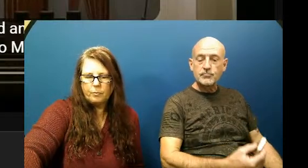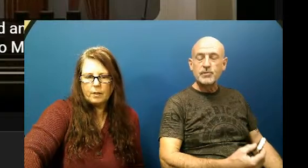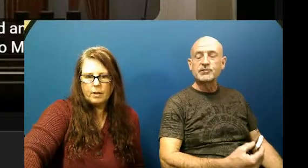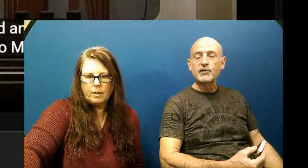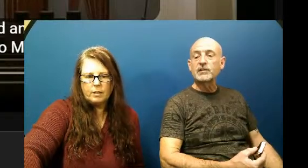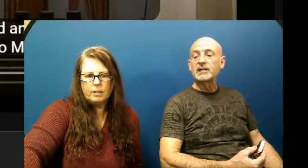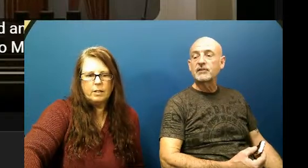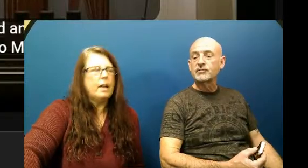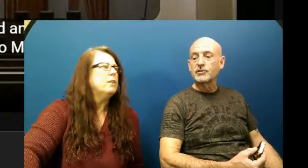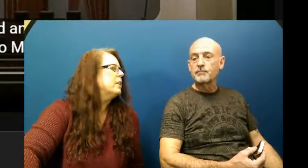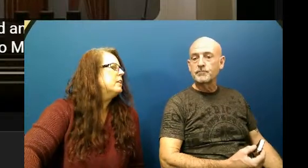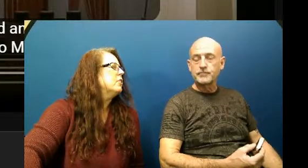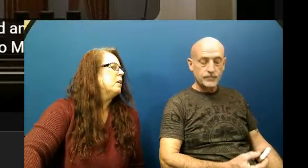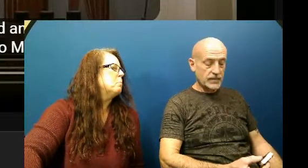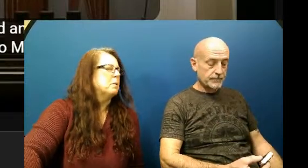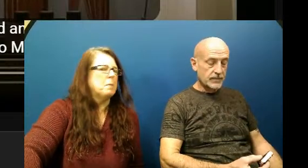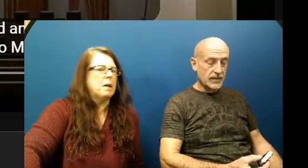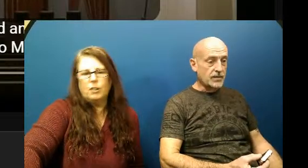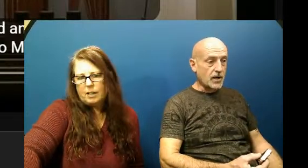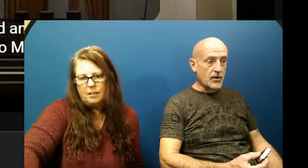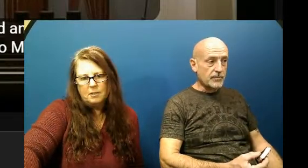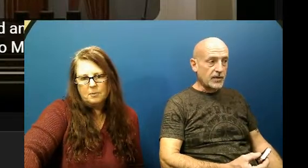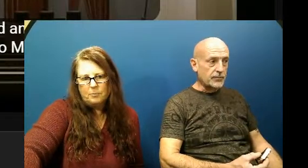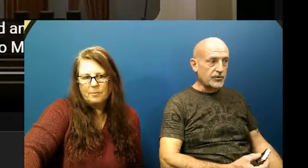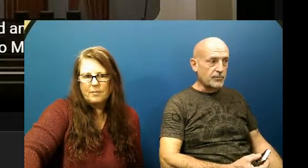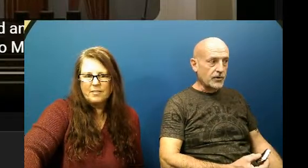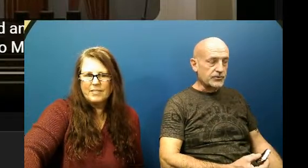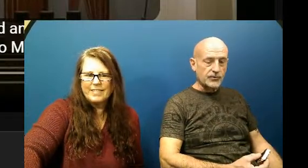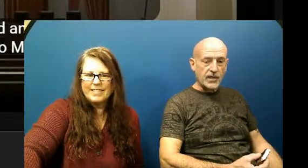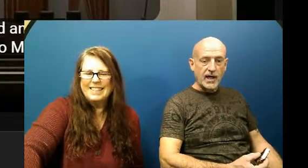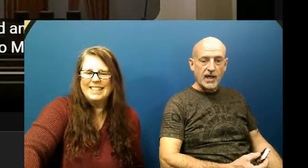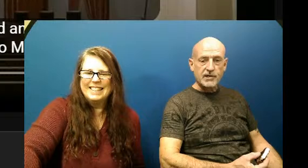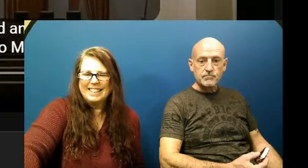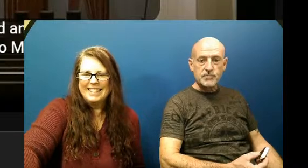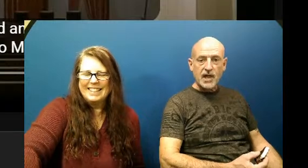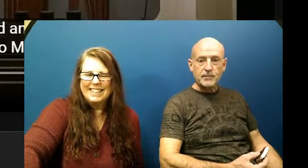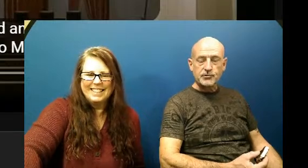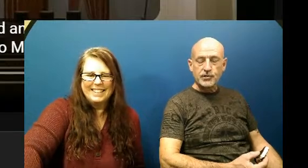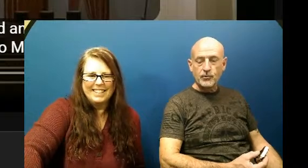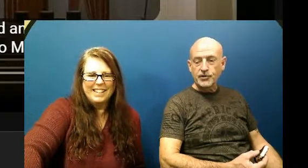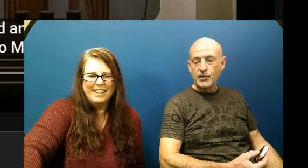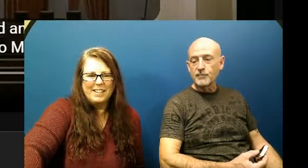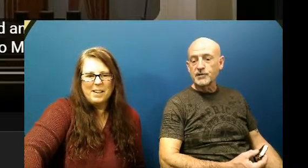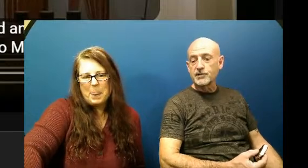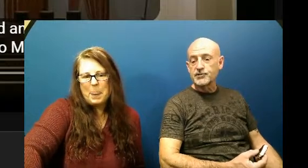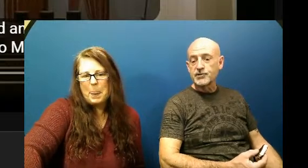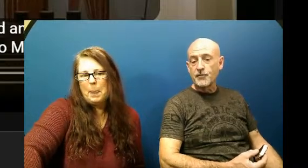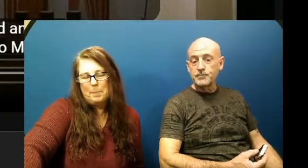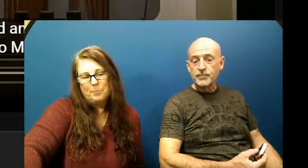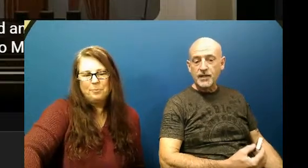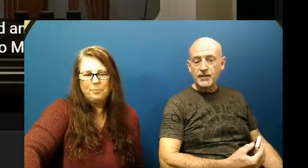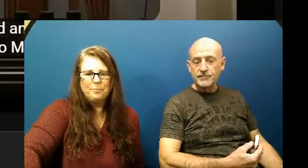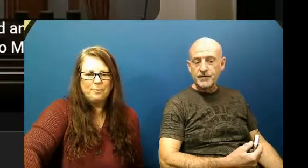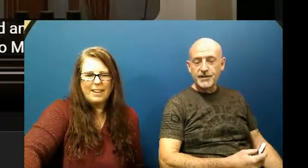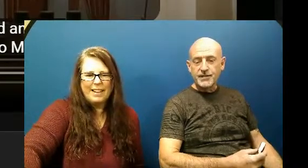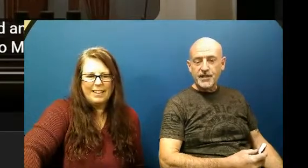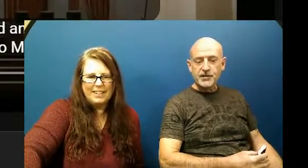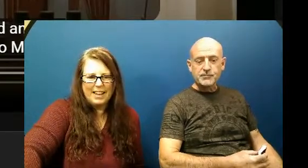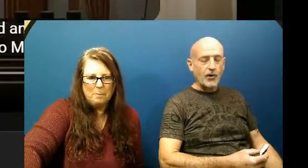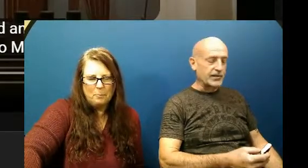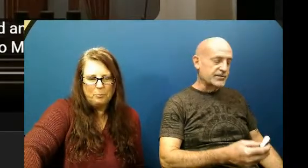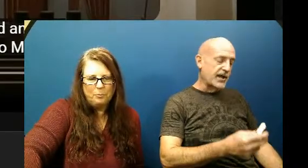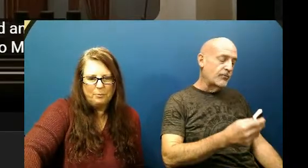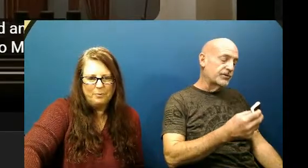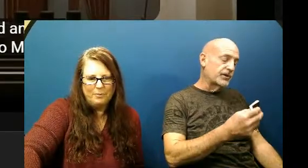it's specifically given to I don't think you're helping the matter. No, I'm not helping your emotional thing. I hate it 90% of what the government does. So